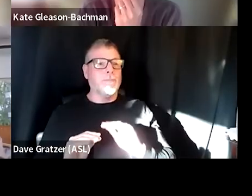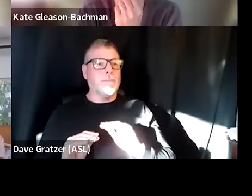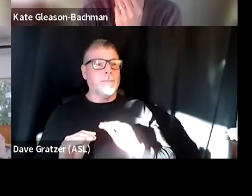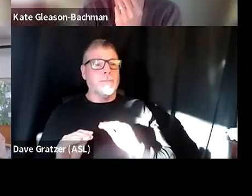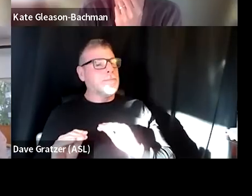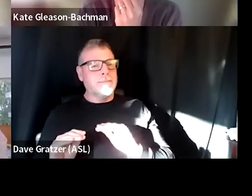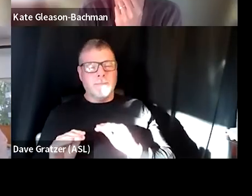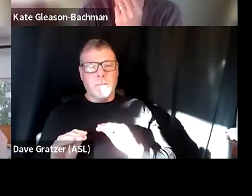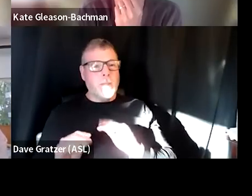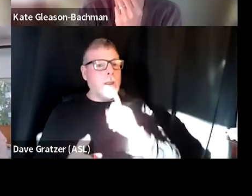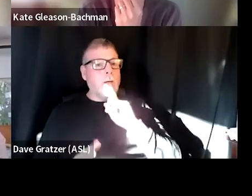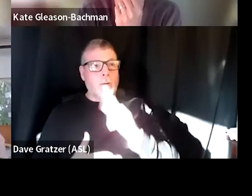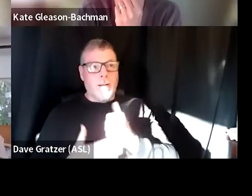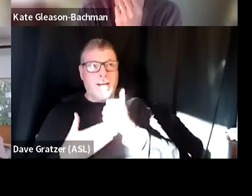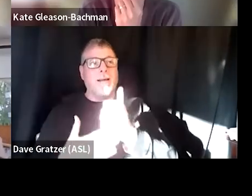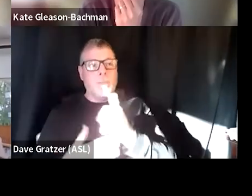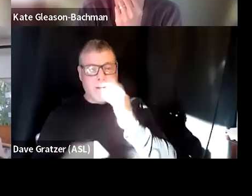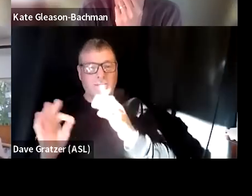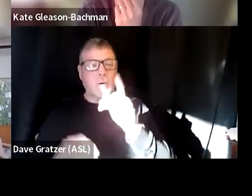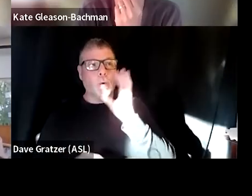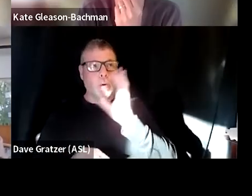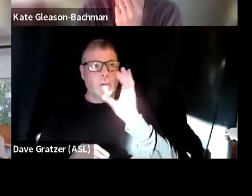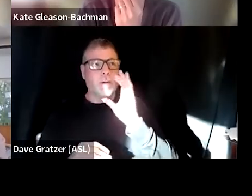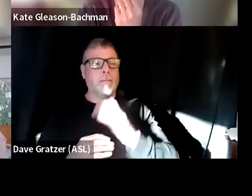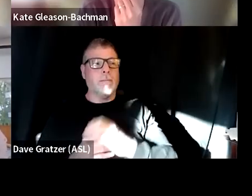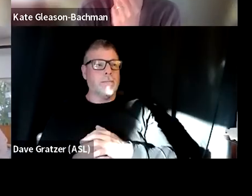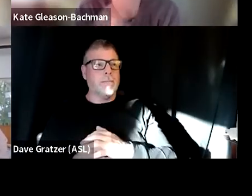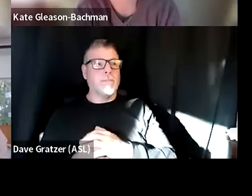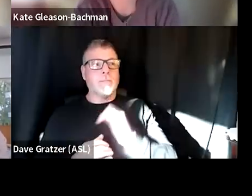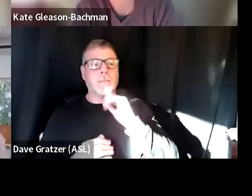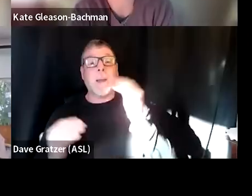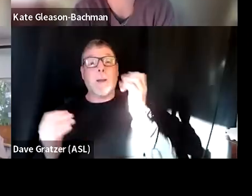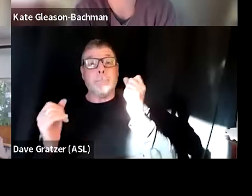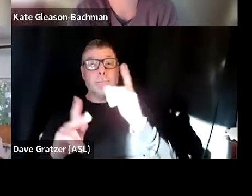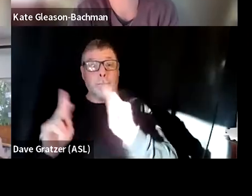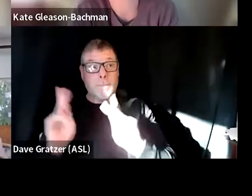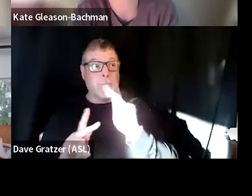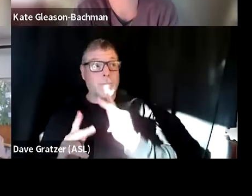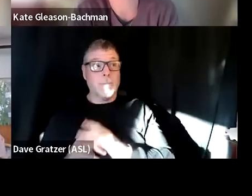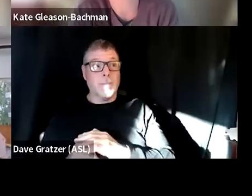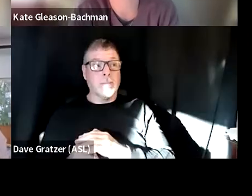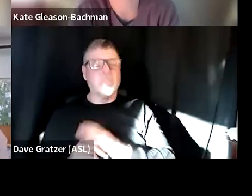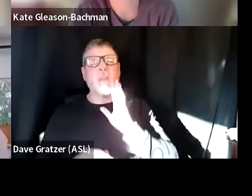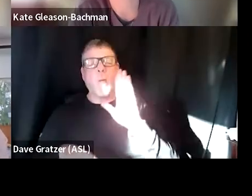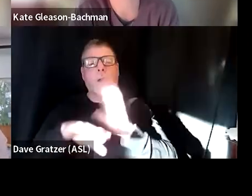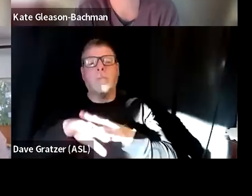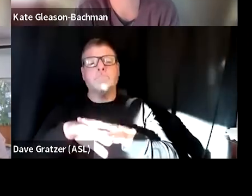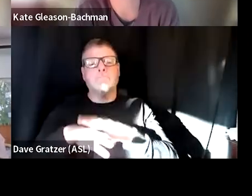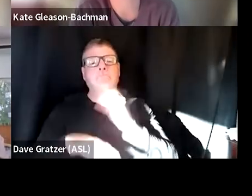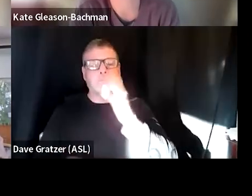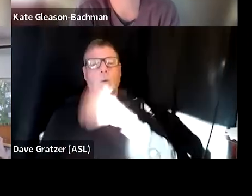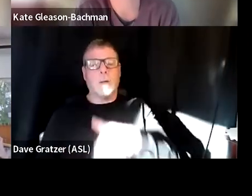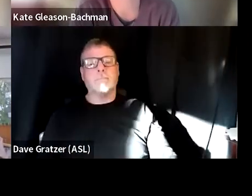I mean, it helps if you know what you're looking for. And again, a lot of the people on the streets they'll let you know when something's going